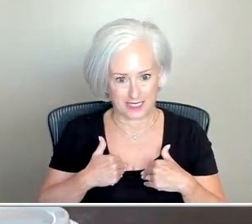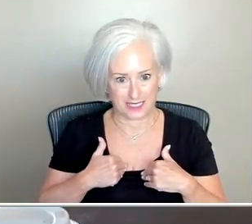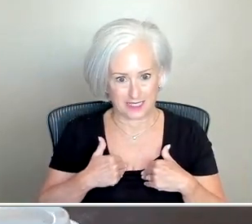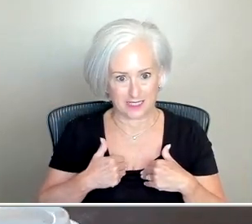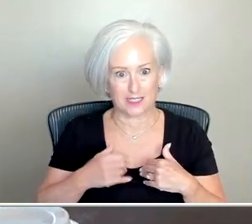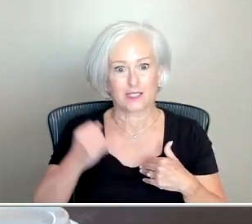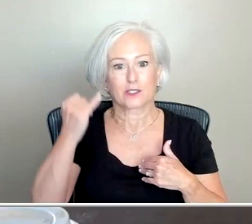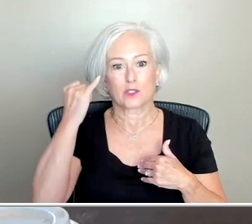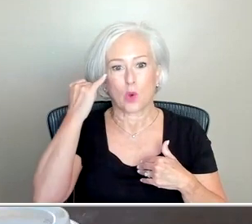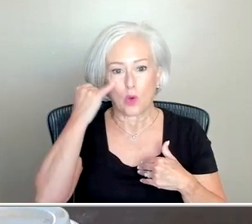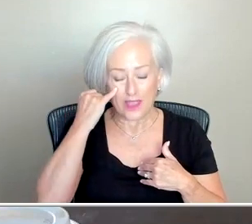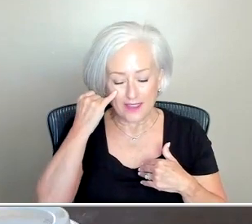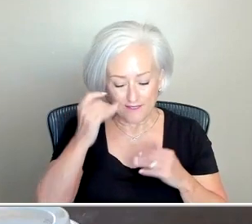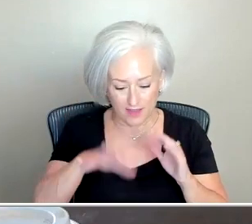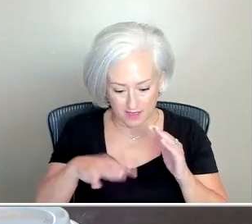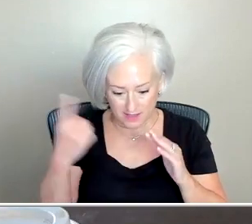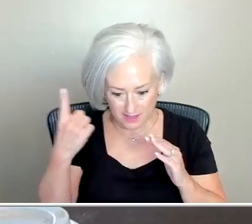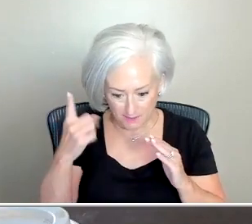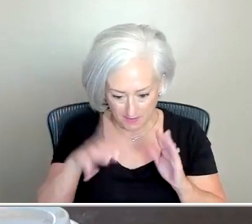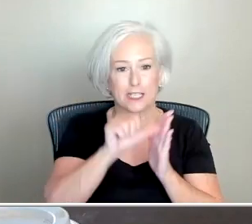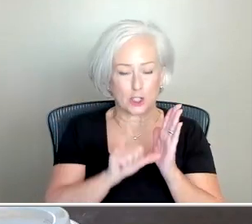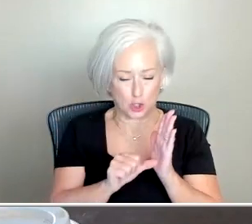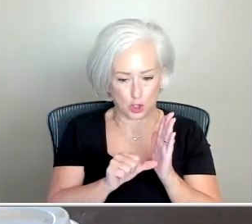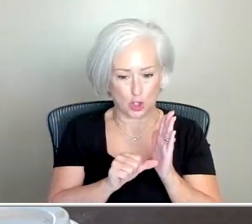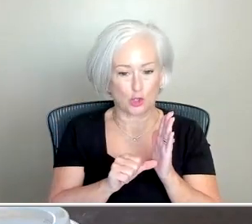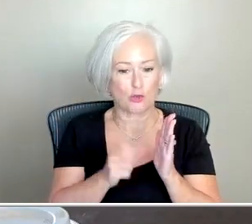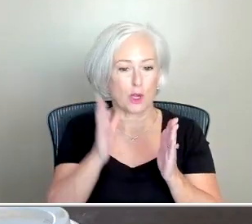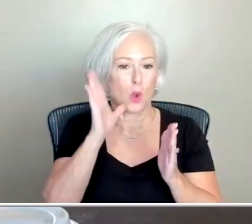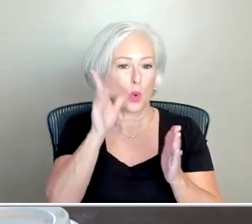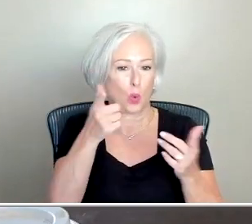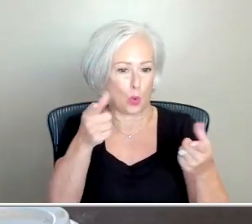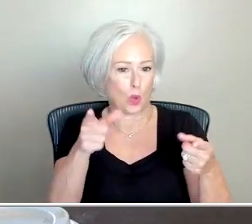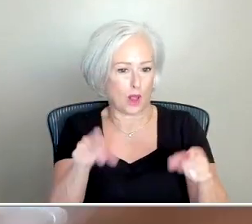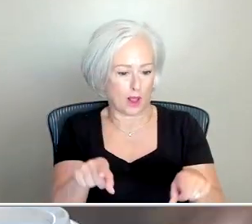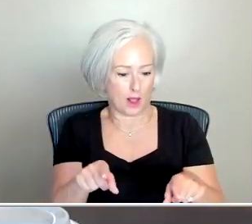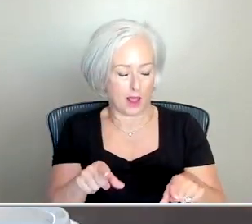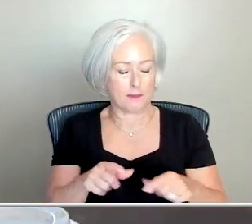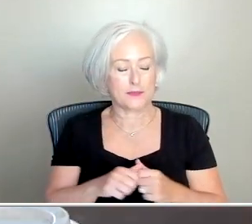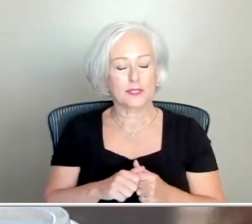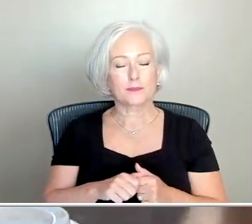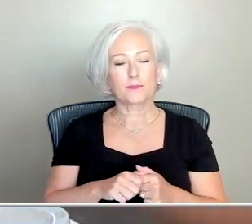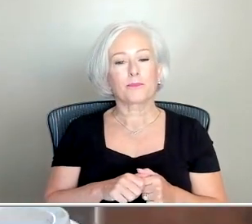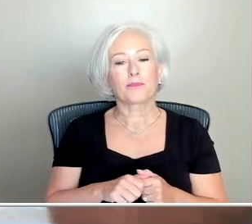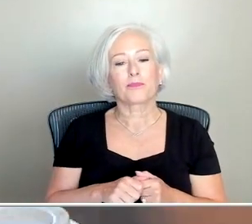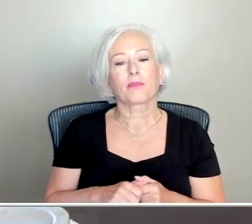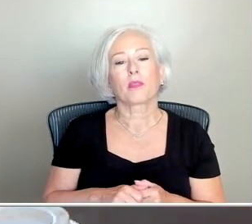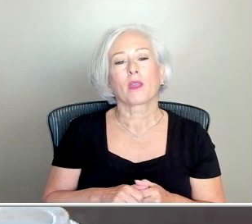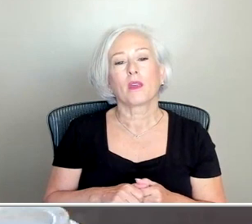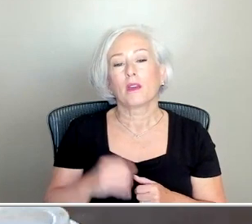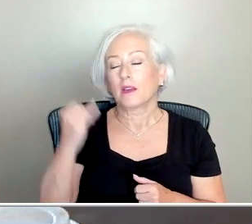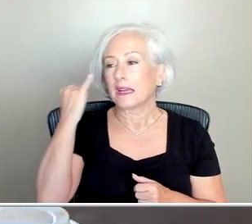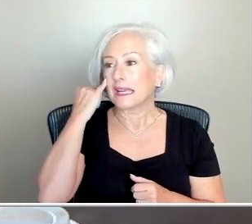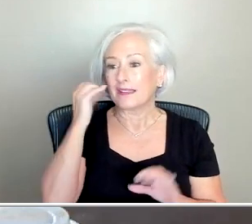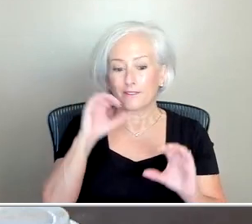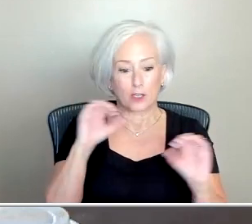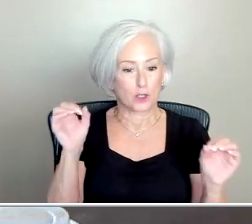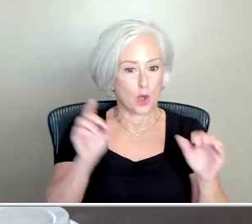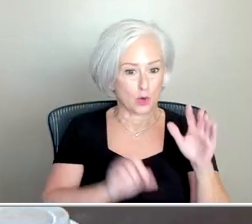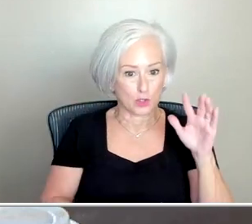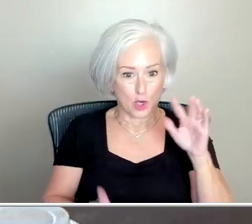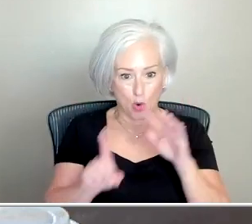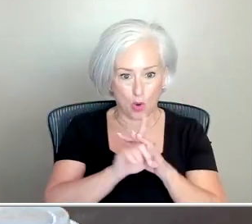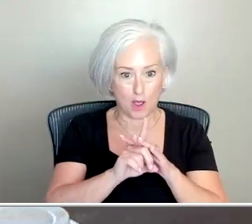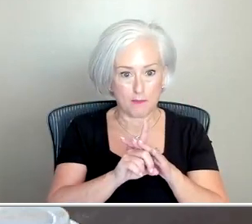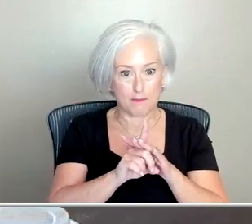told. And as the doctor explained, but if it doesn't show up, you don't have to have surgery, obviously. So in